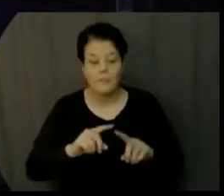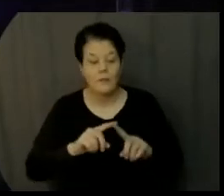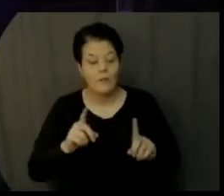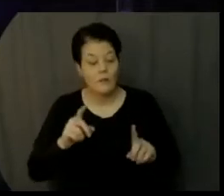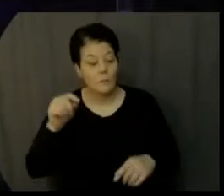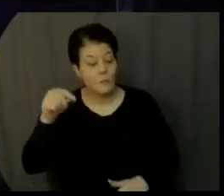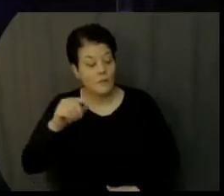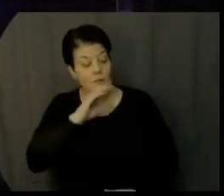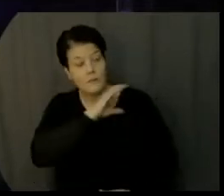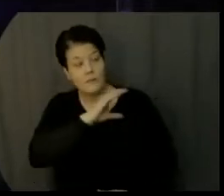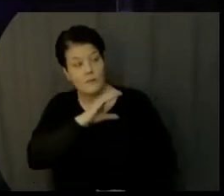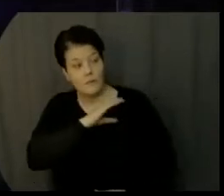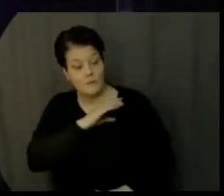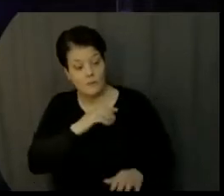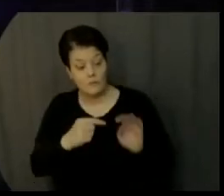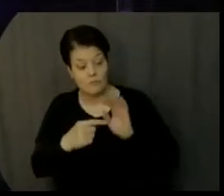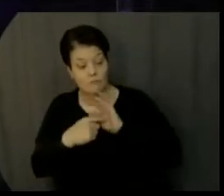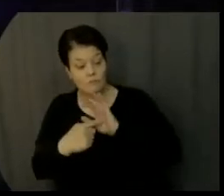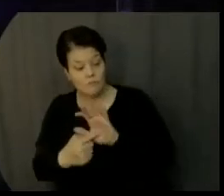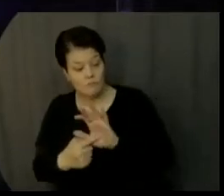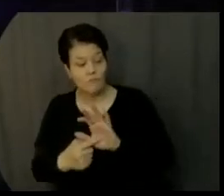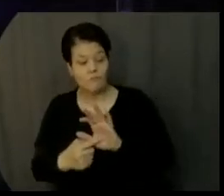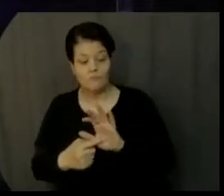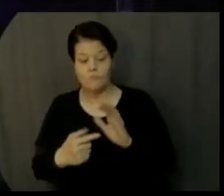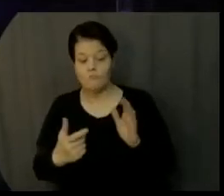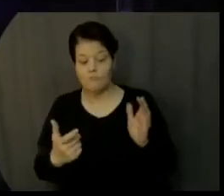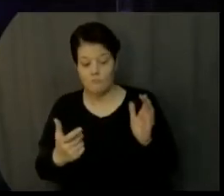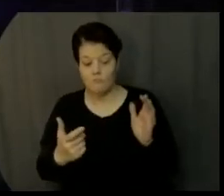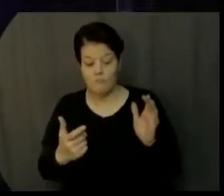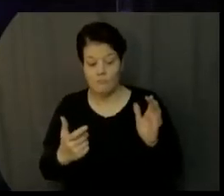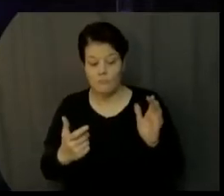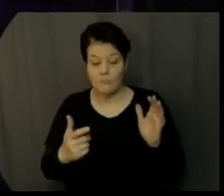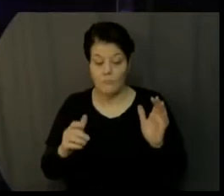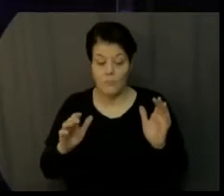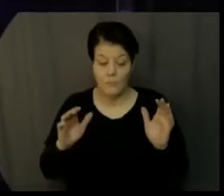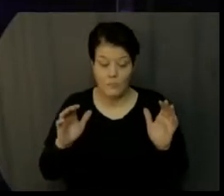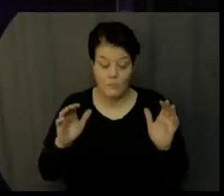sure that it's better. They were committed to each other.